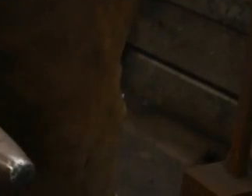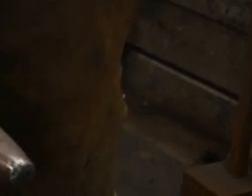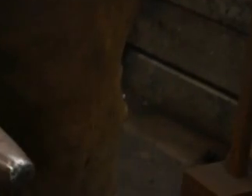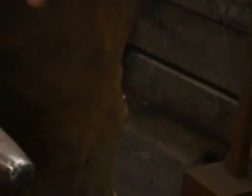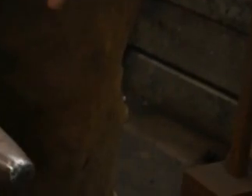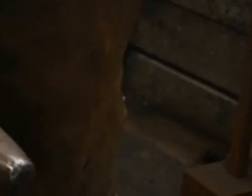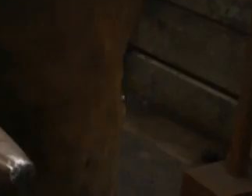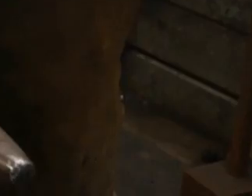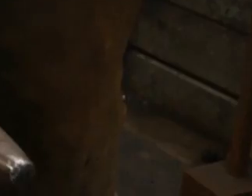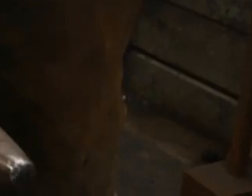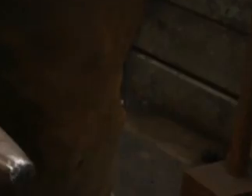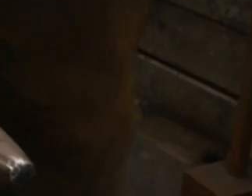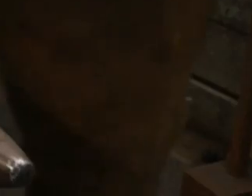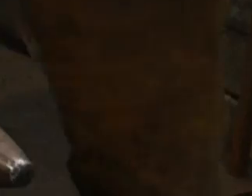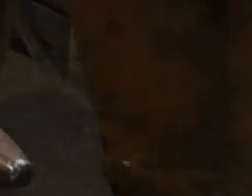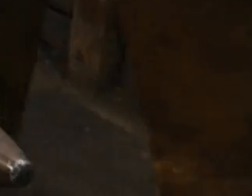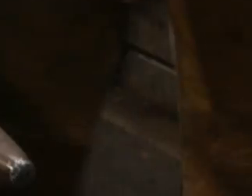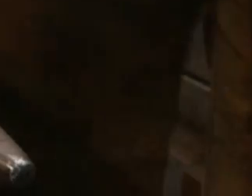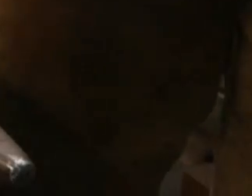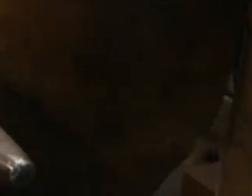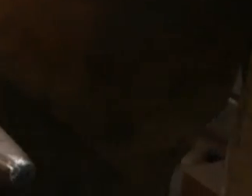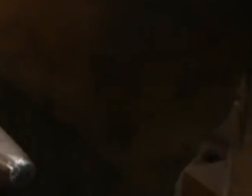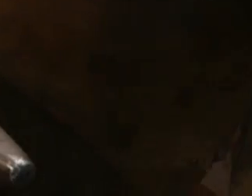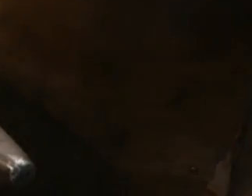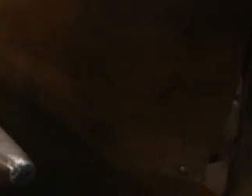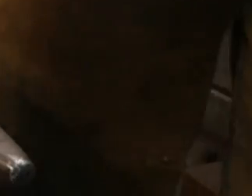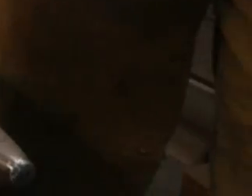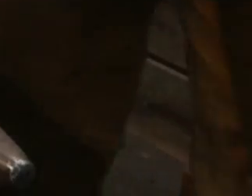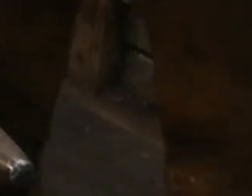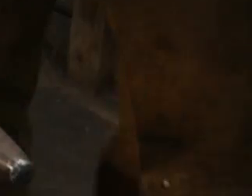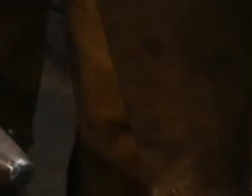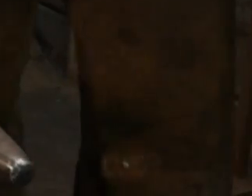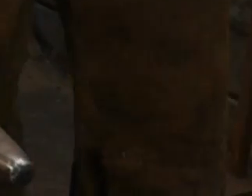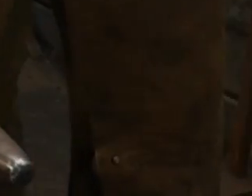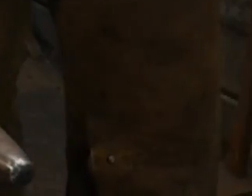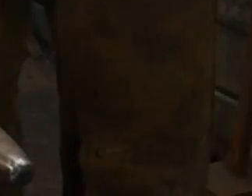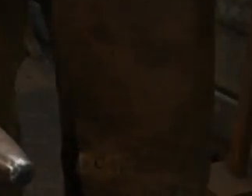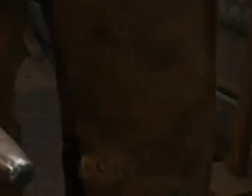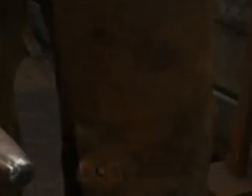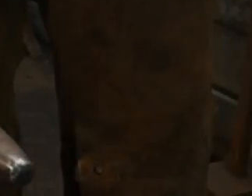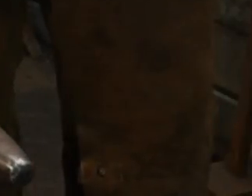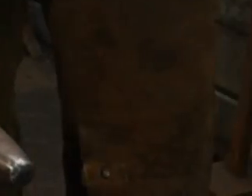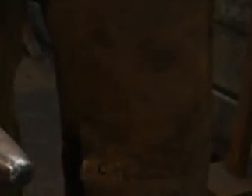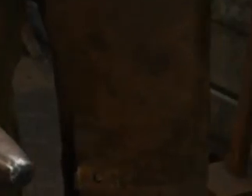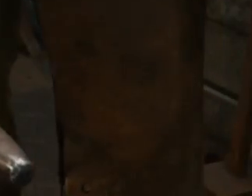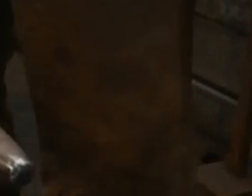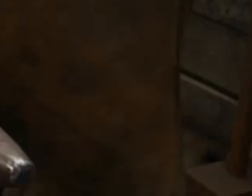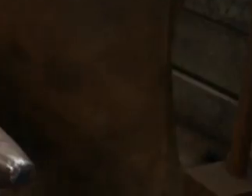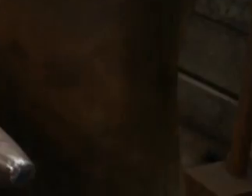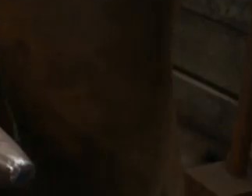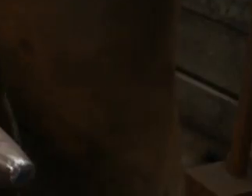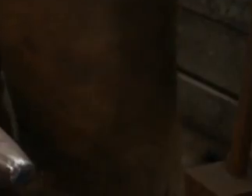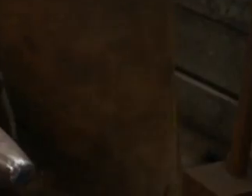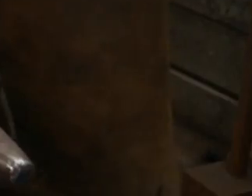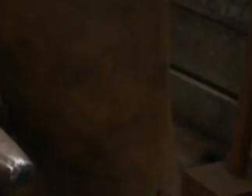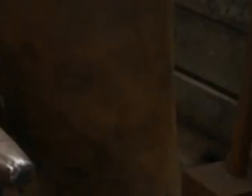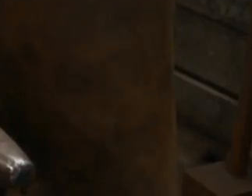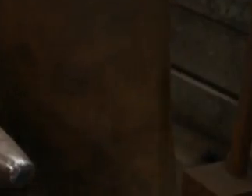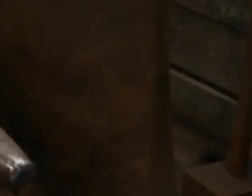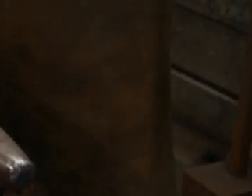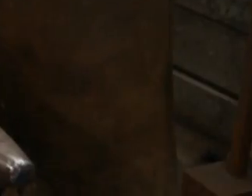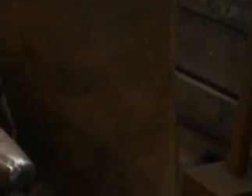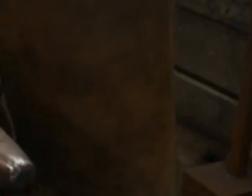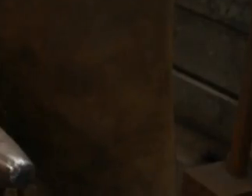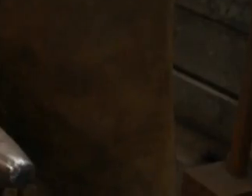next week's live stream. But I got those all prepared. So now I've got a mass, a billet big enough. This started off